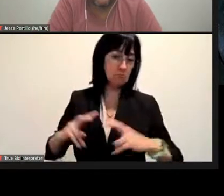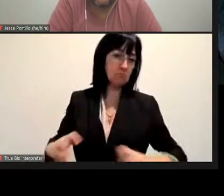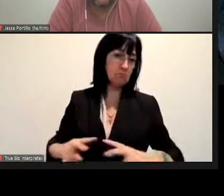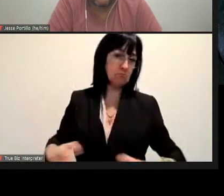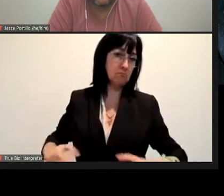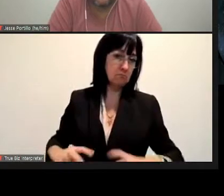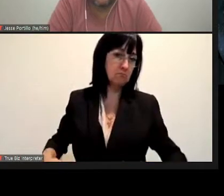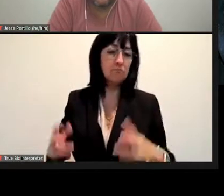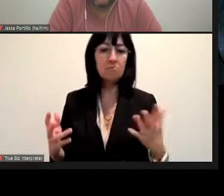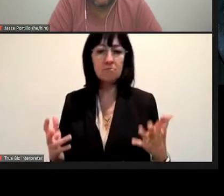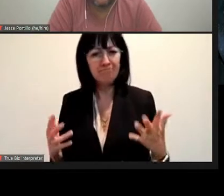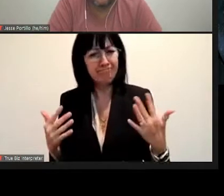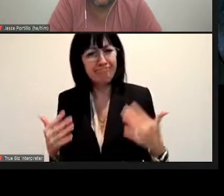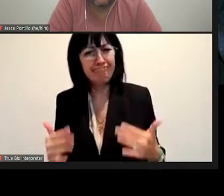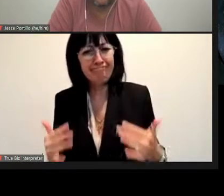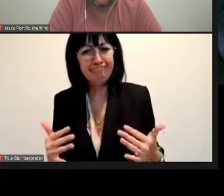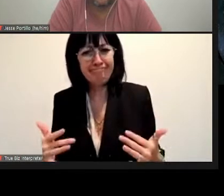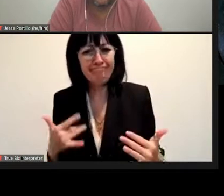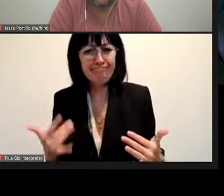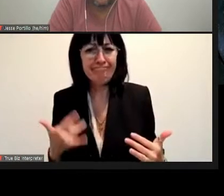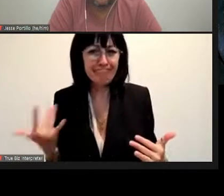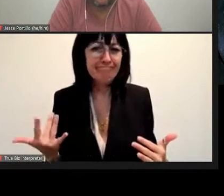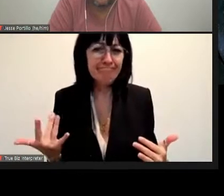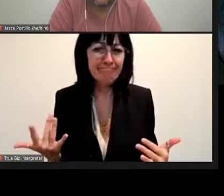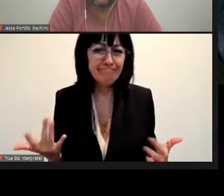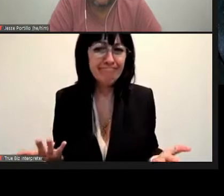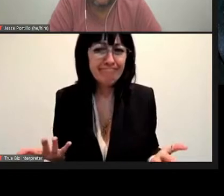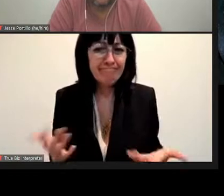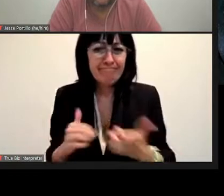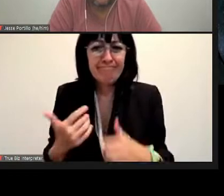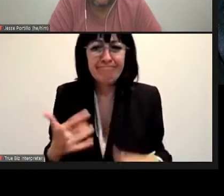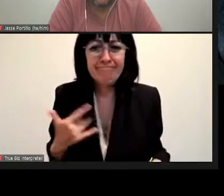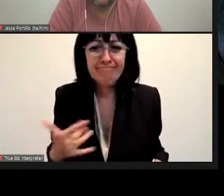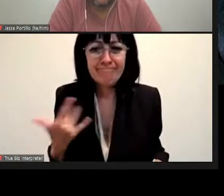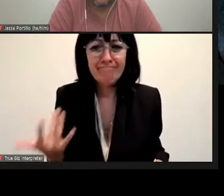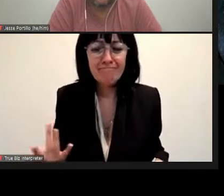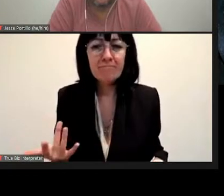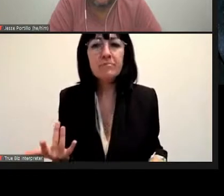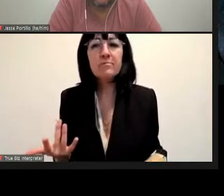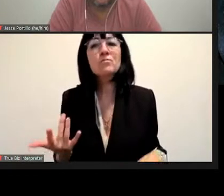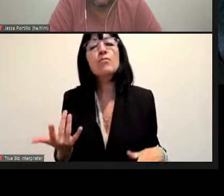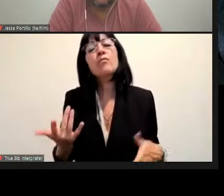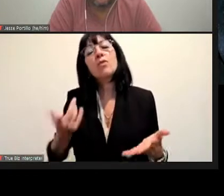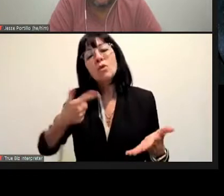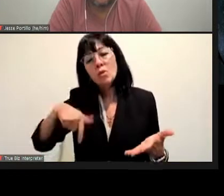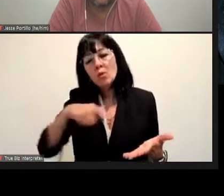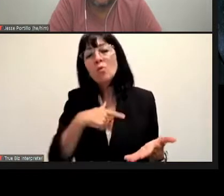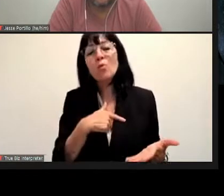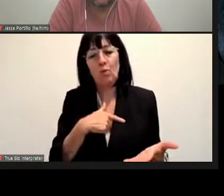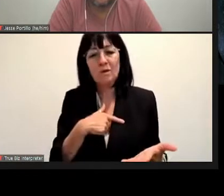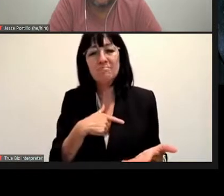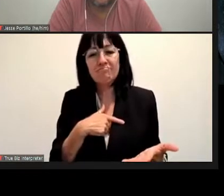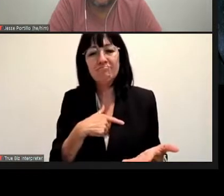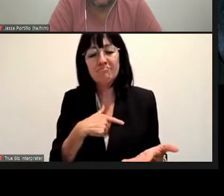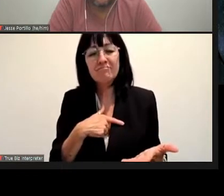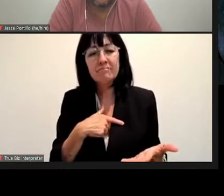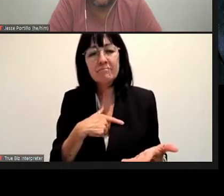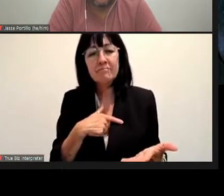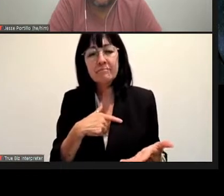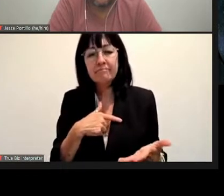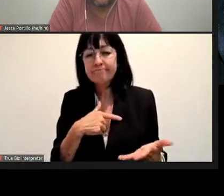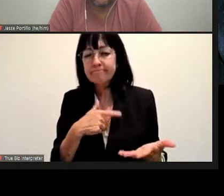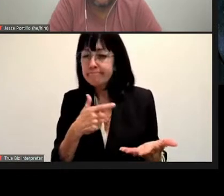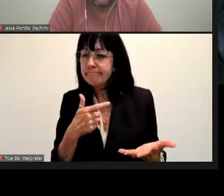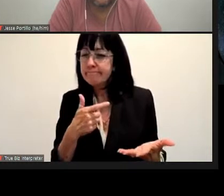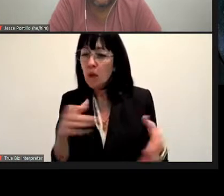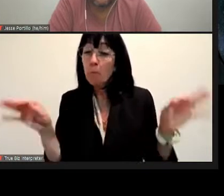there a way to have the conversations we need and talk about what we need to do that is not sort of in, even if